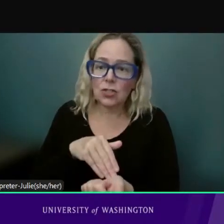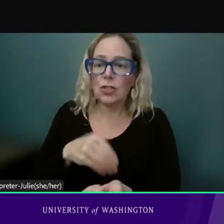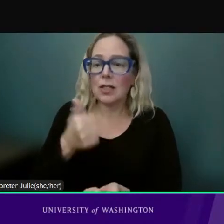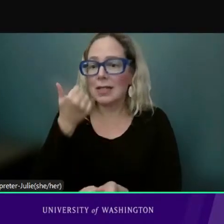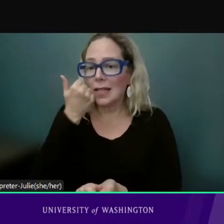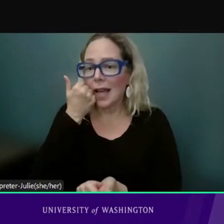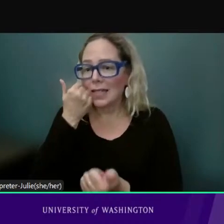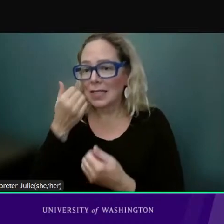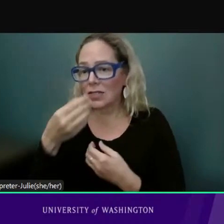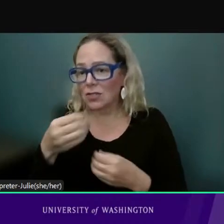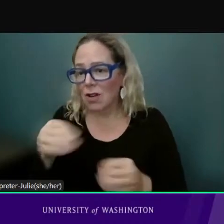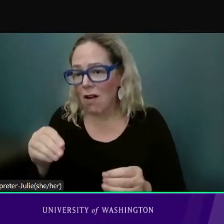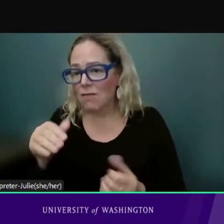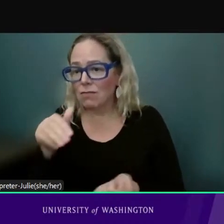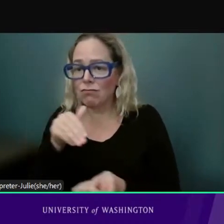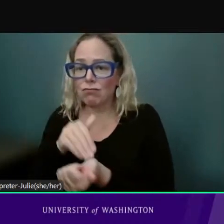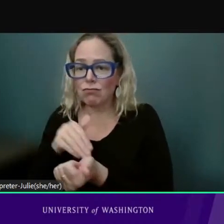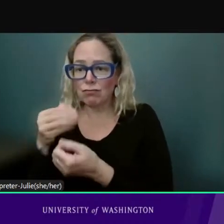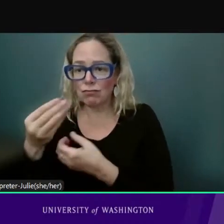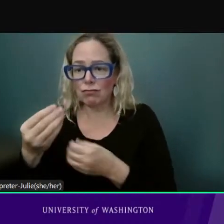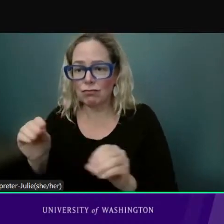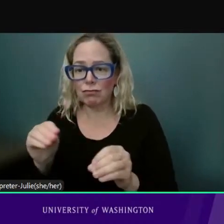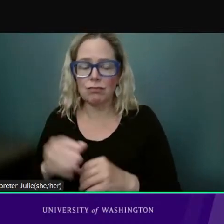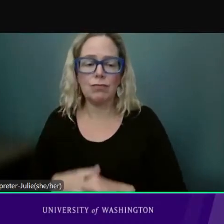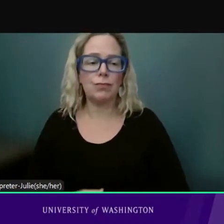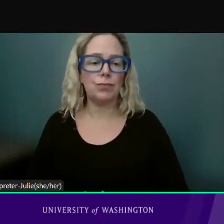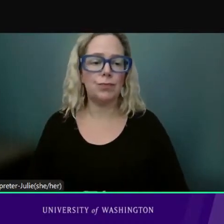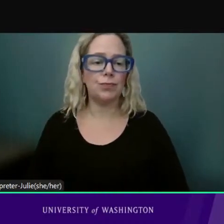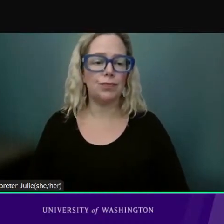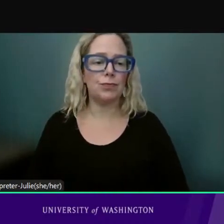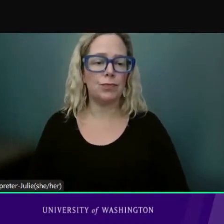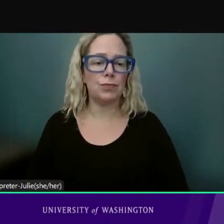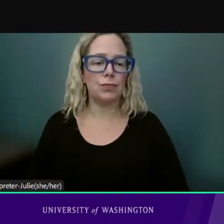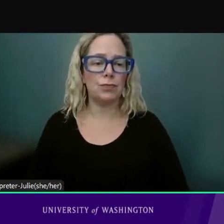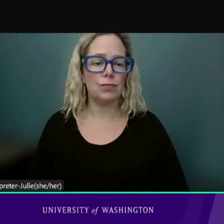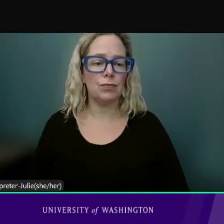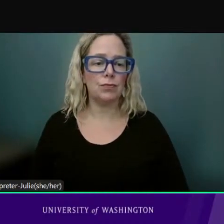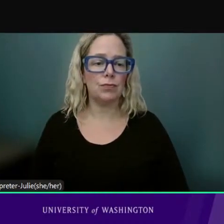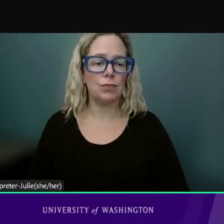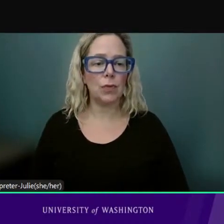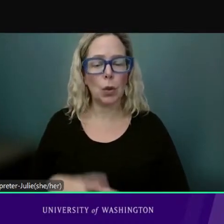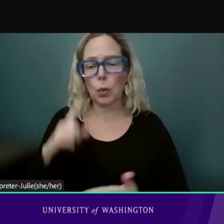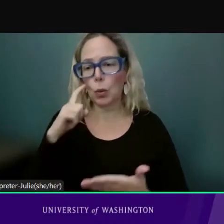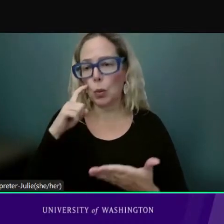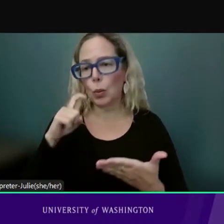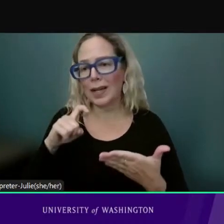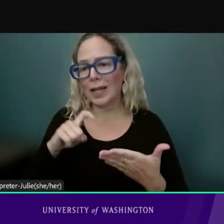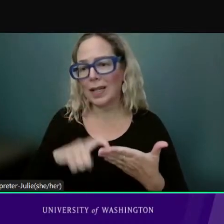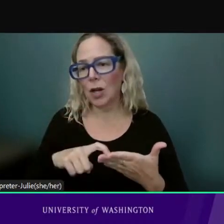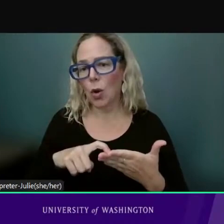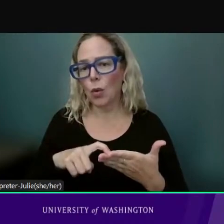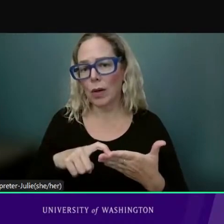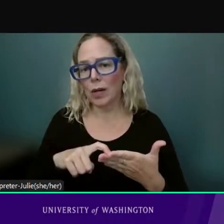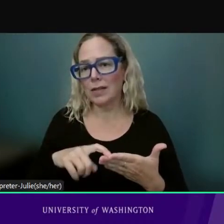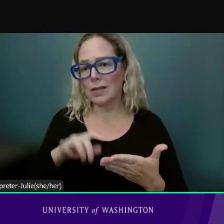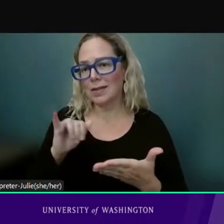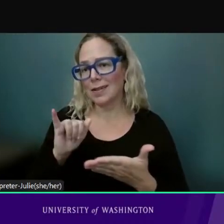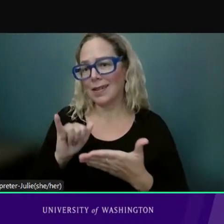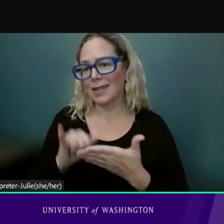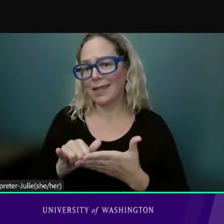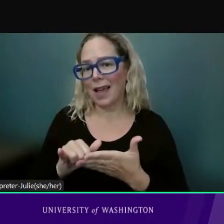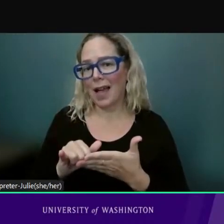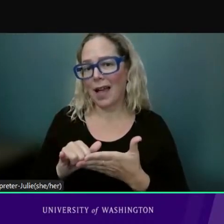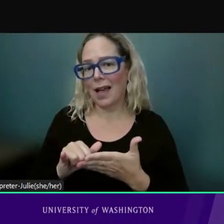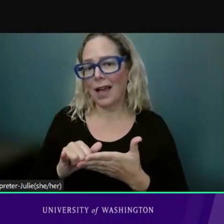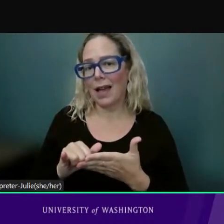offices. So here we observed patterns in the prevalence where disability prevalence decreased